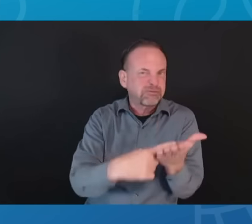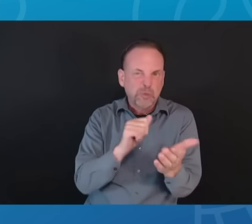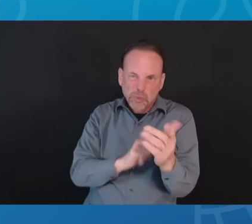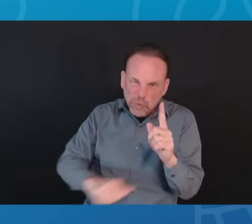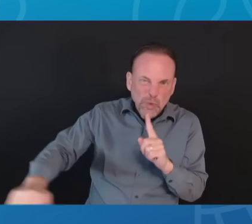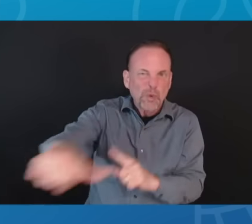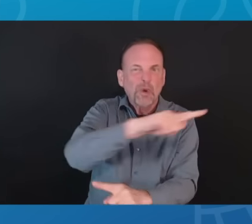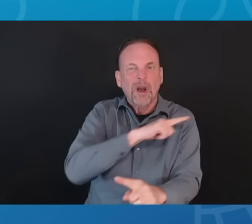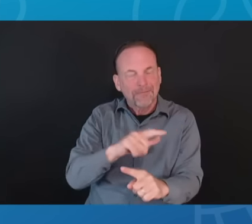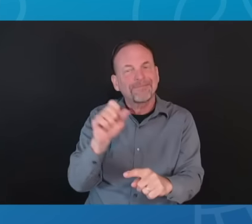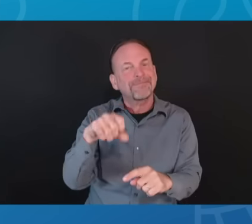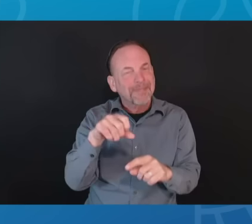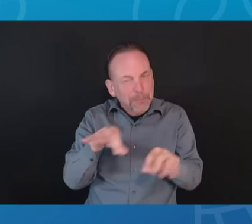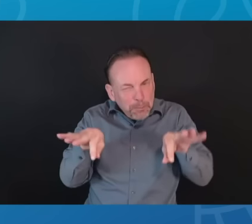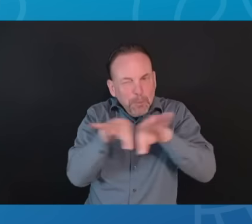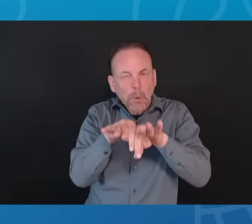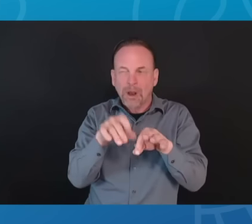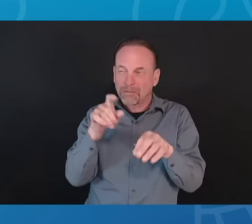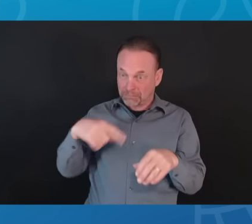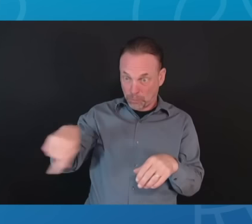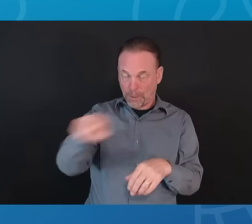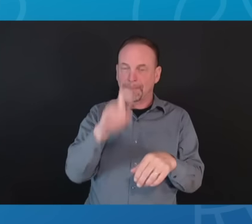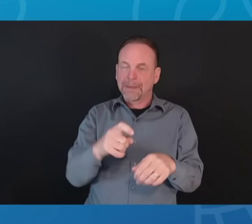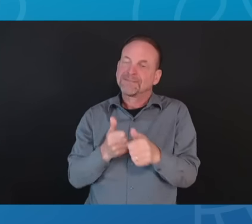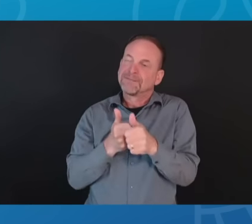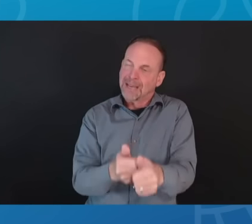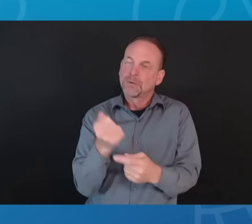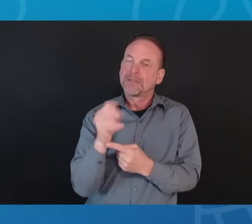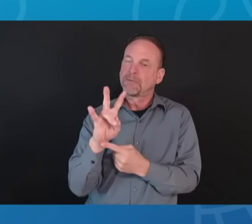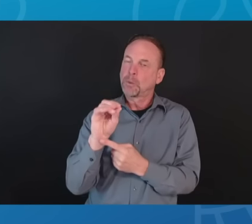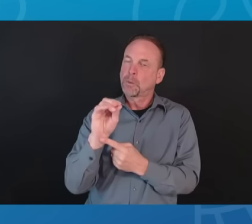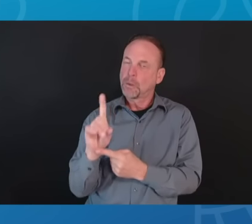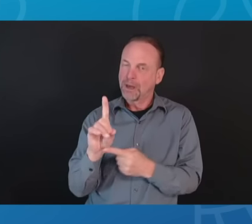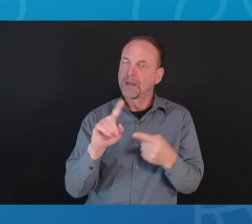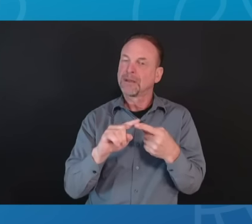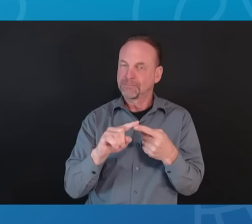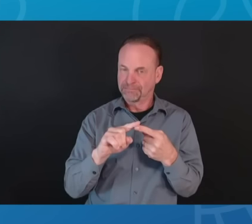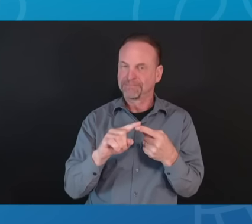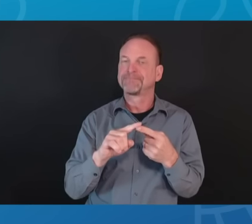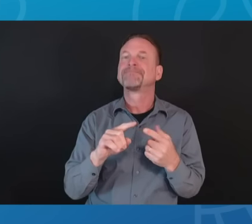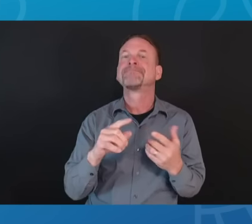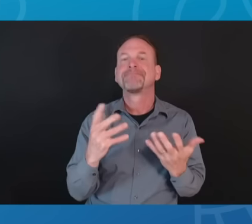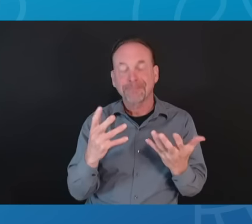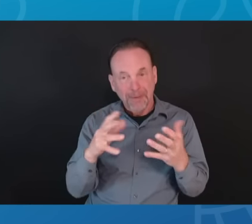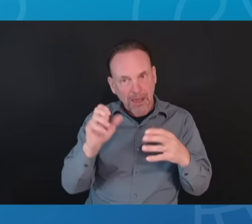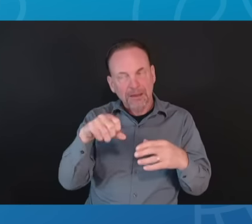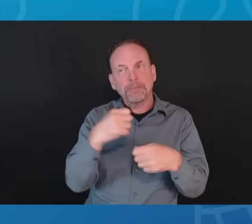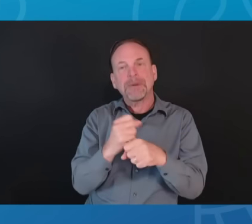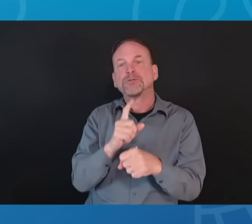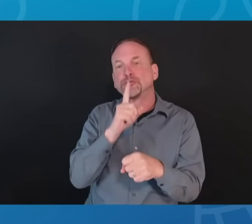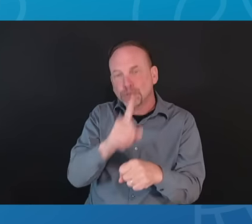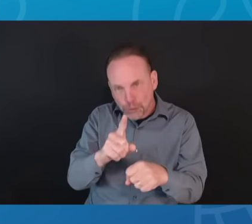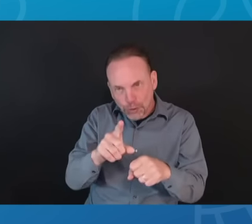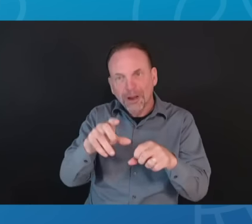making clear the importance of Lebanon breaking the deadlock that has existed that has prevented them from electing a president. But